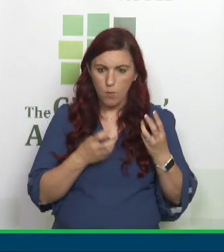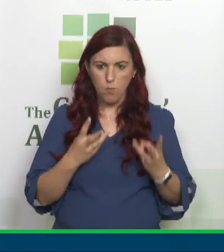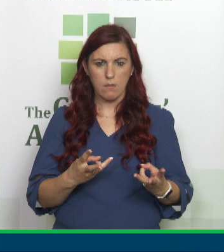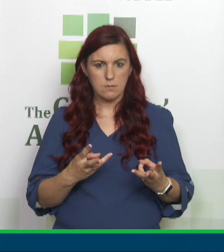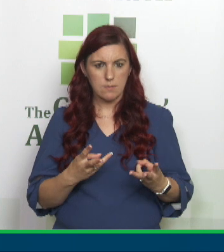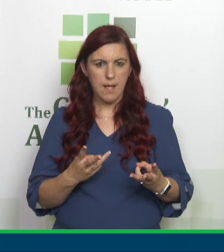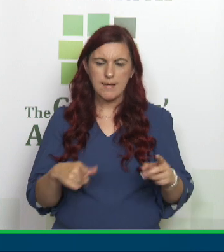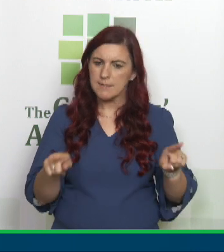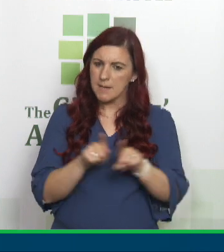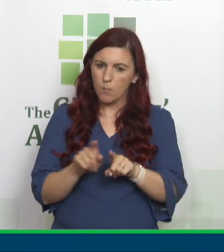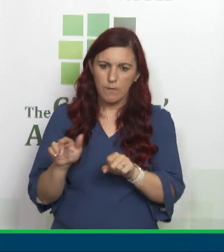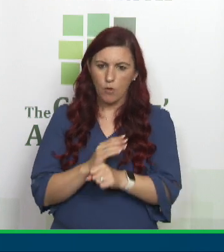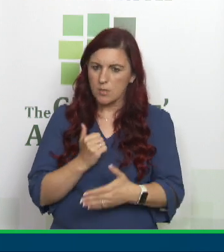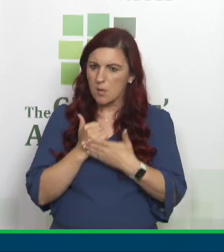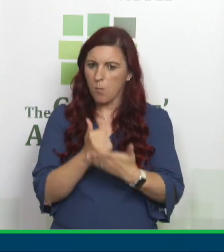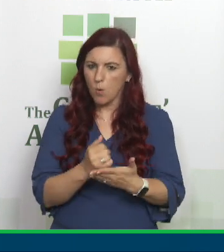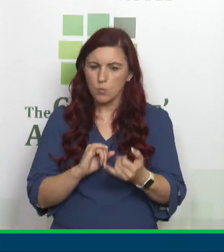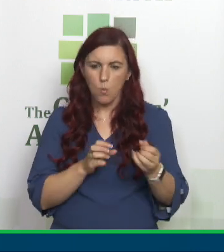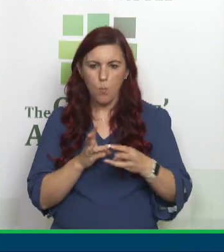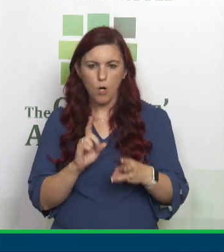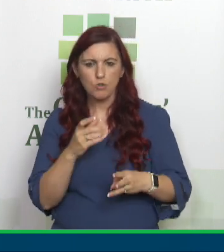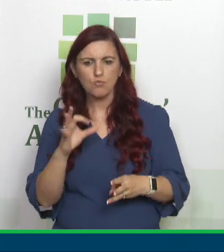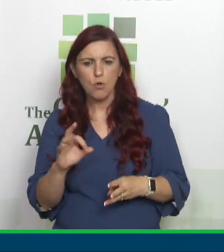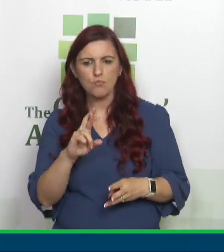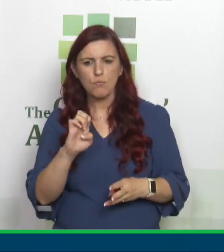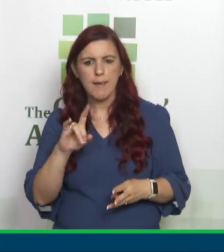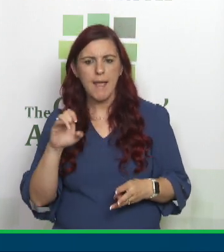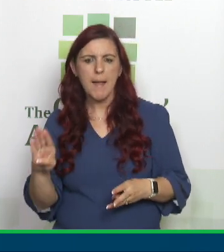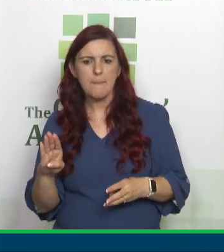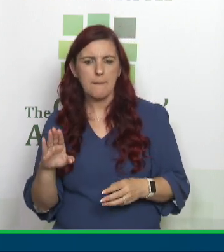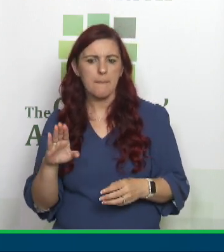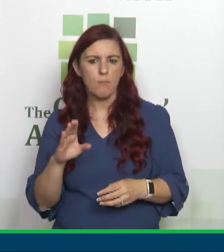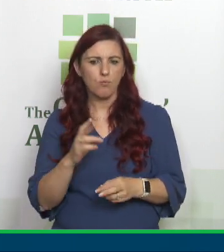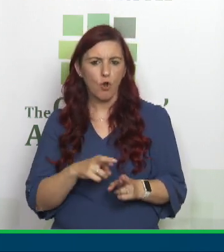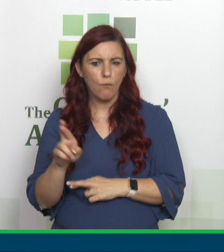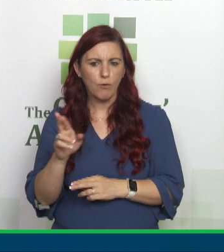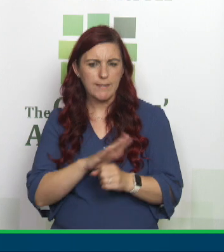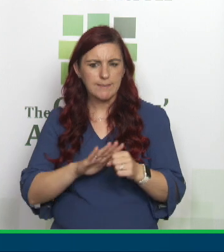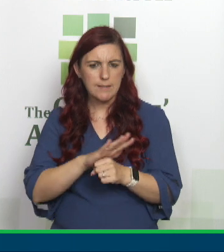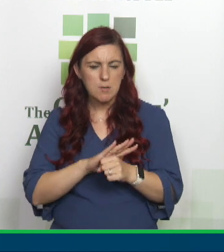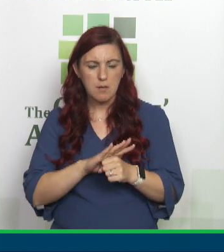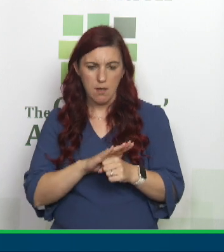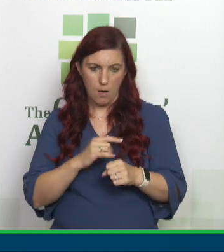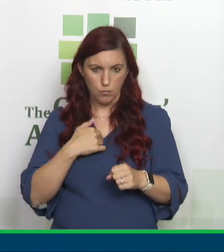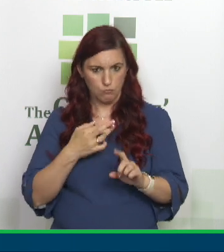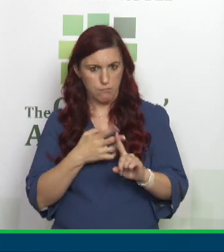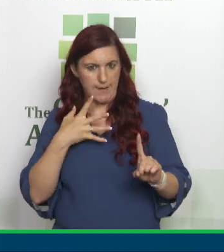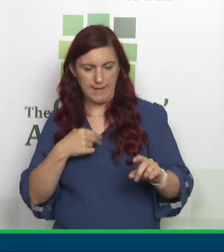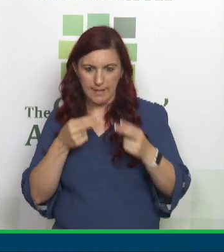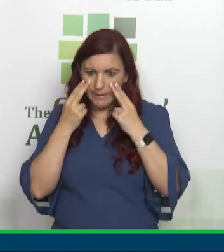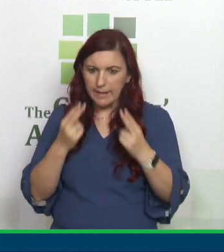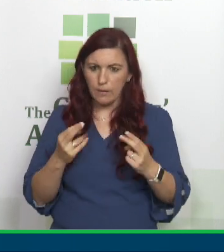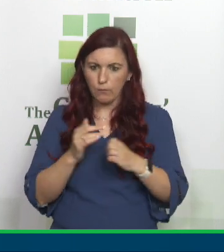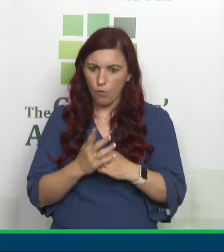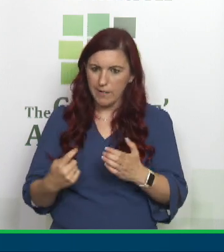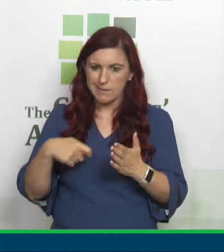We also fully support those who work in the drugs rehabilitation and recovery area and recognise the need for